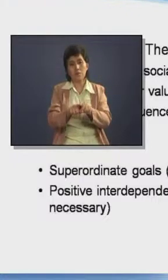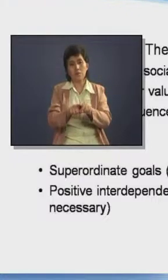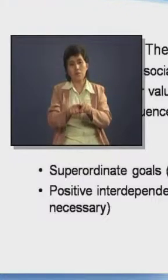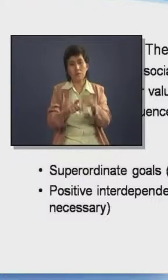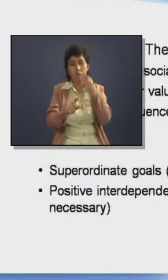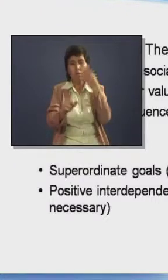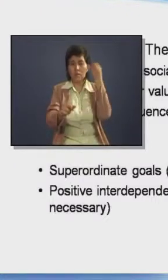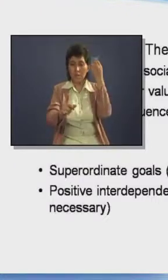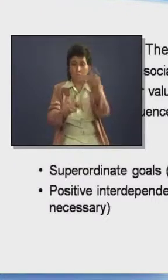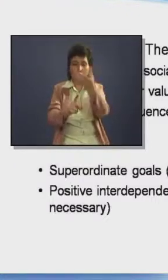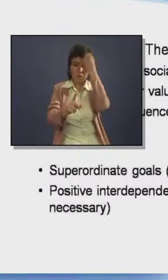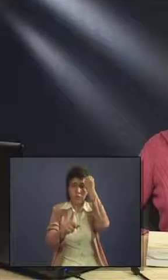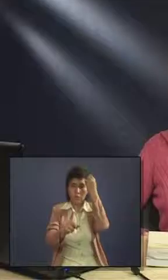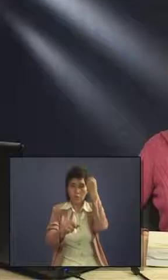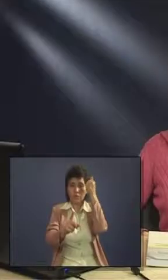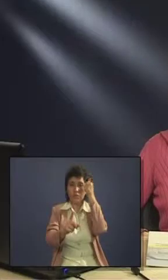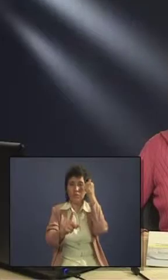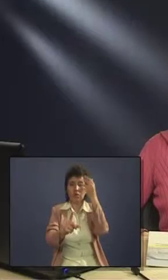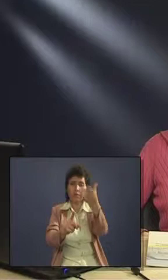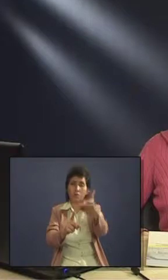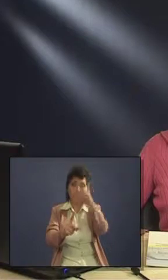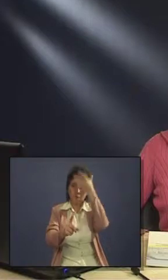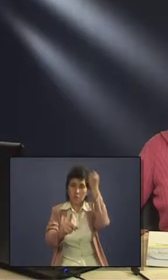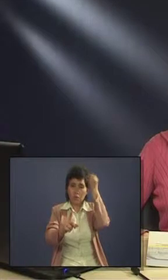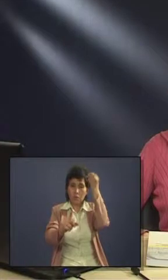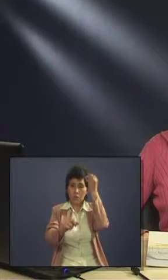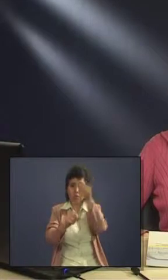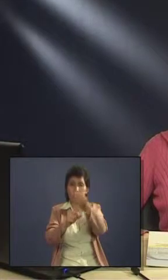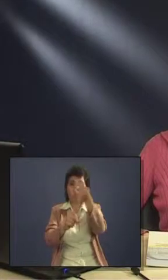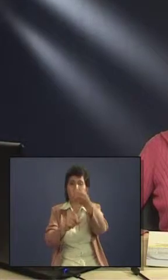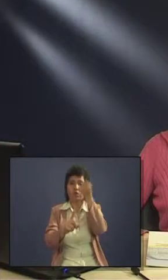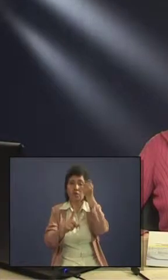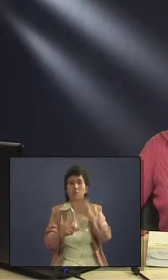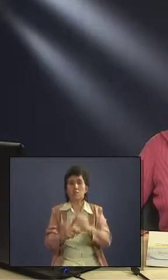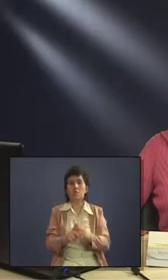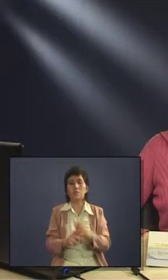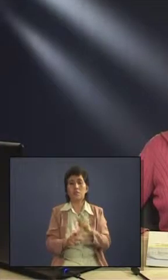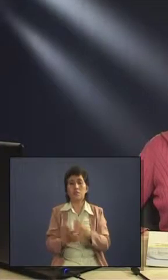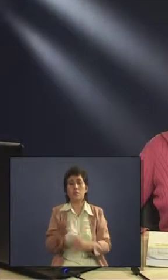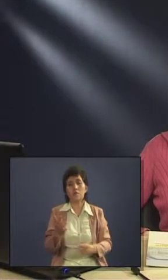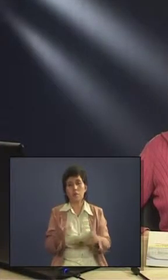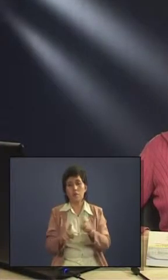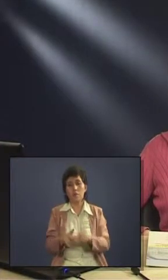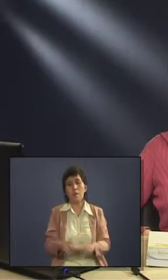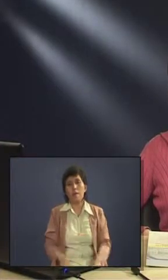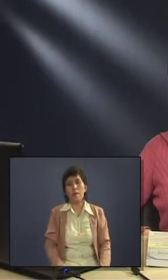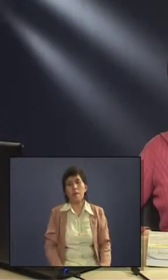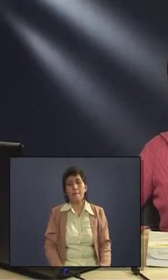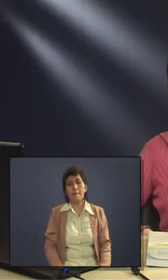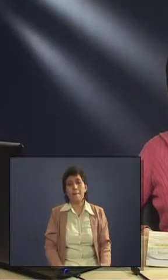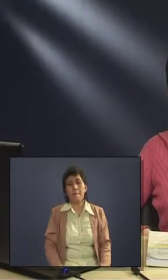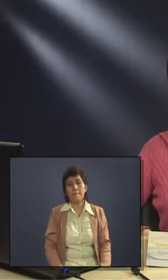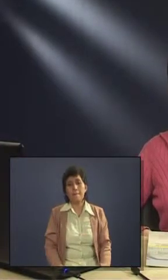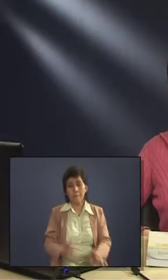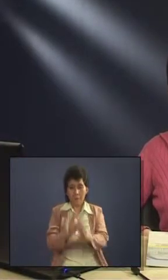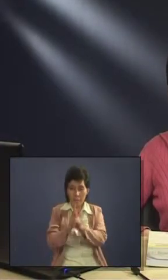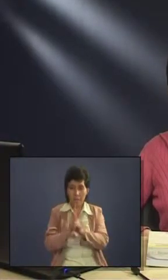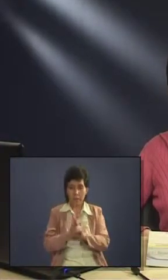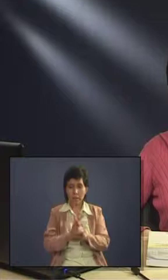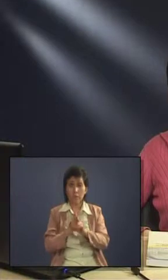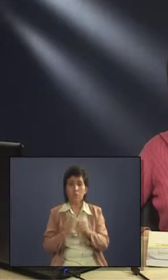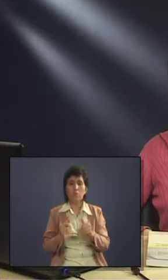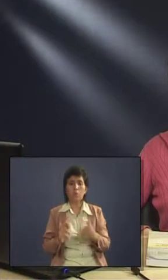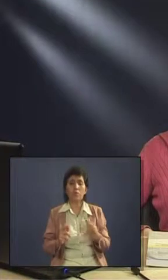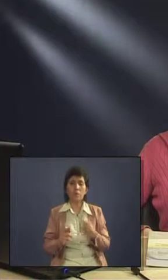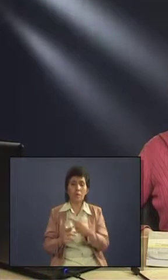goals. Okay. Now, which means we need cooperations. Okay. Now, therefore, we would have the win-win